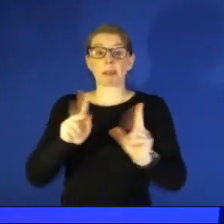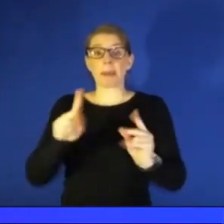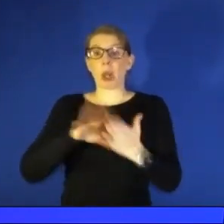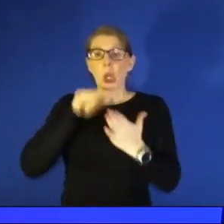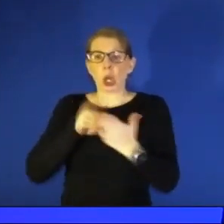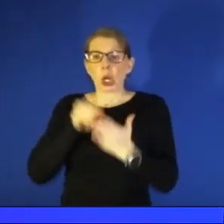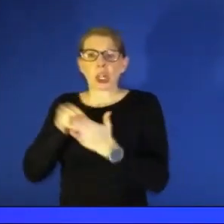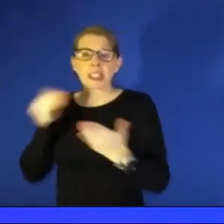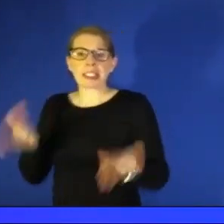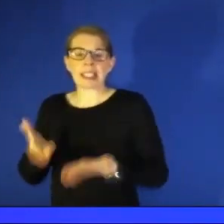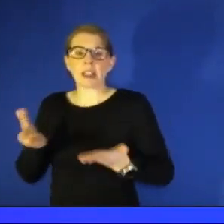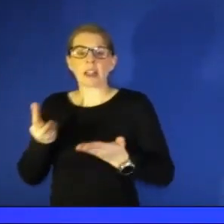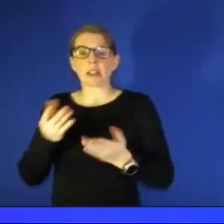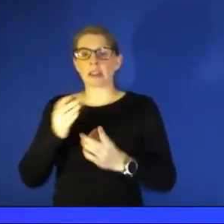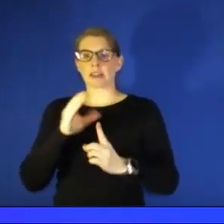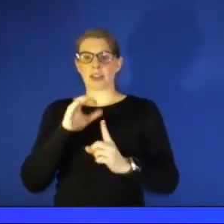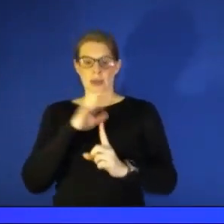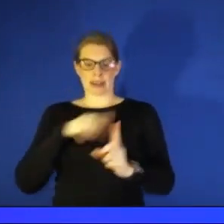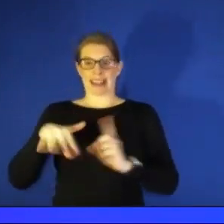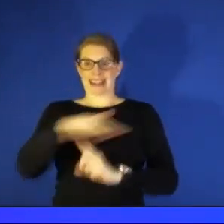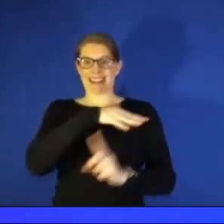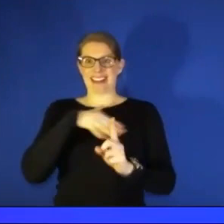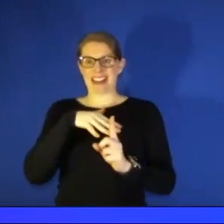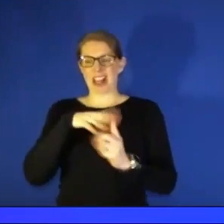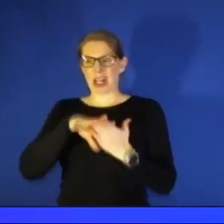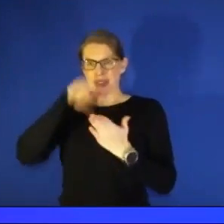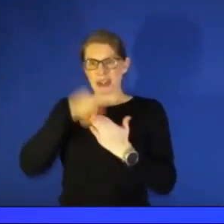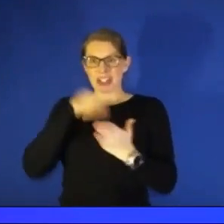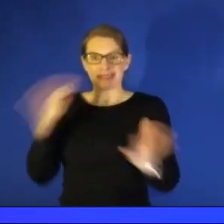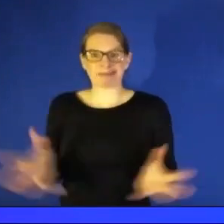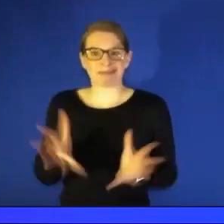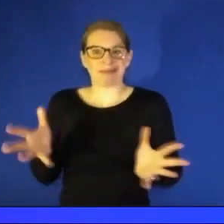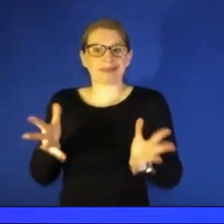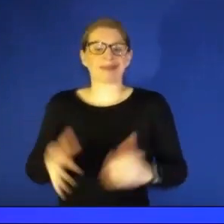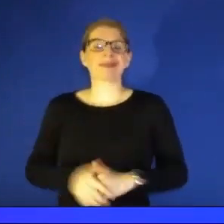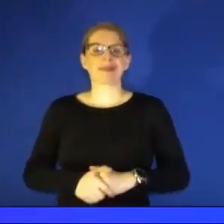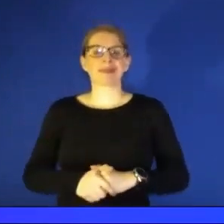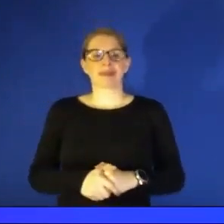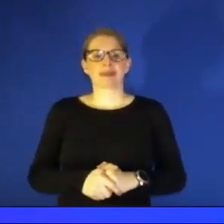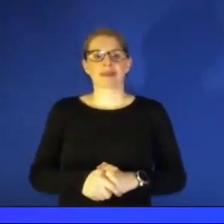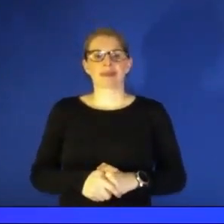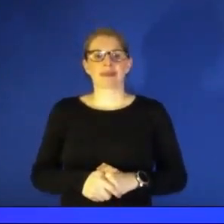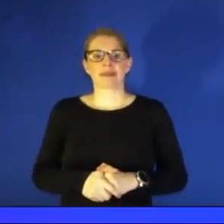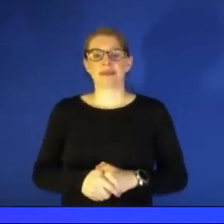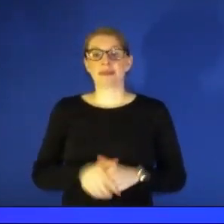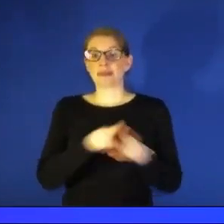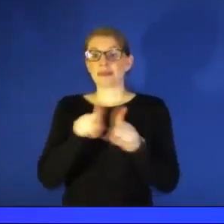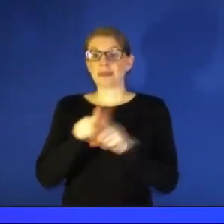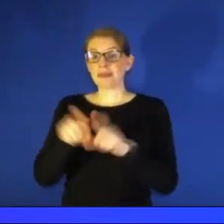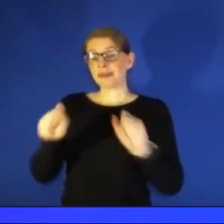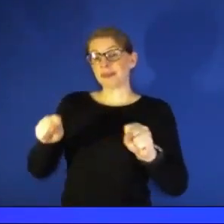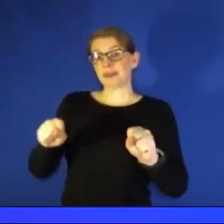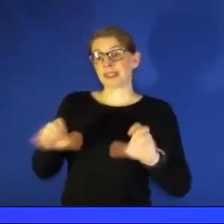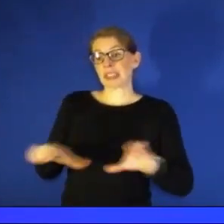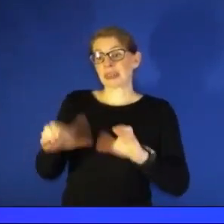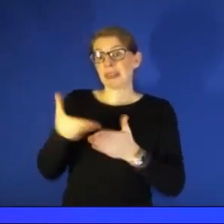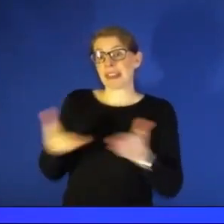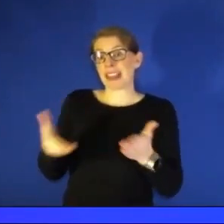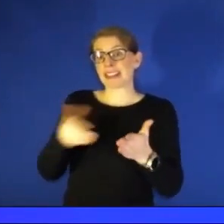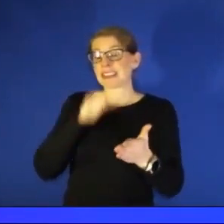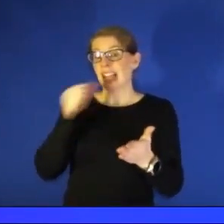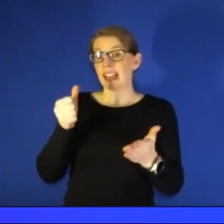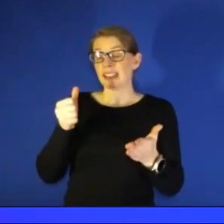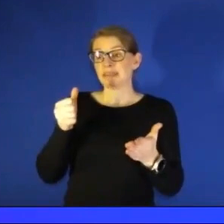have that culture of a learning environment, and also we just are able to do things that maybe aren't done